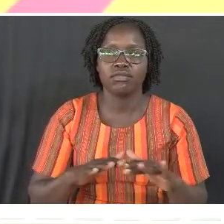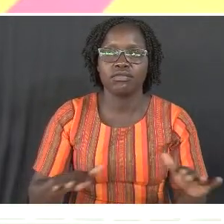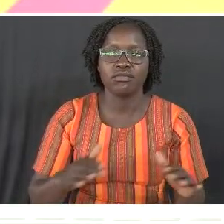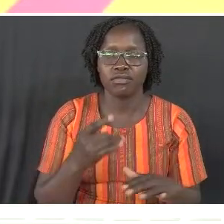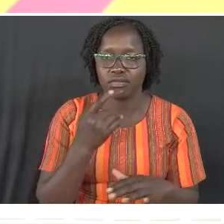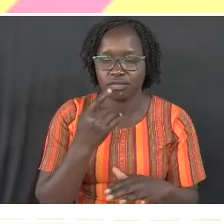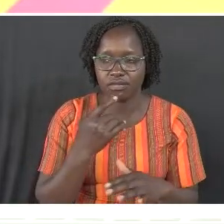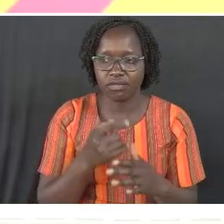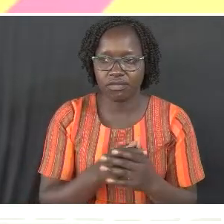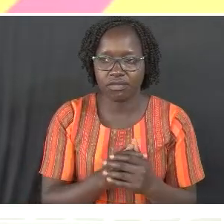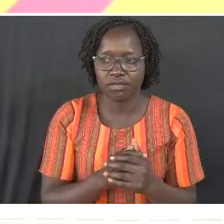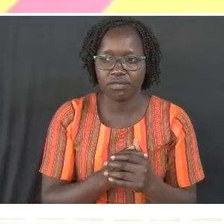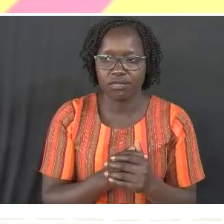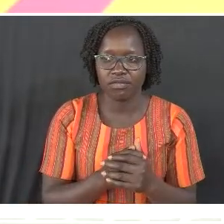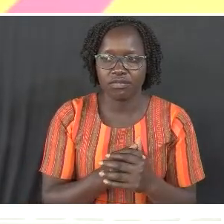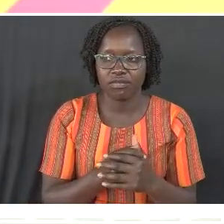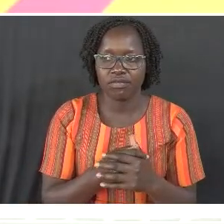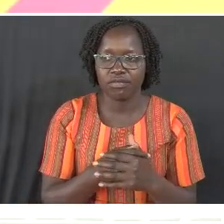teeth.